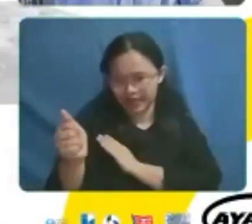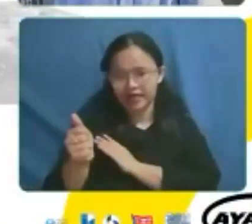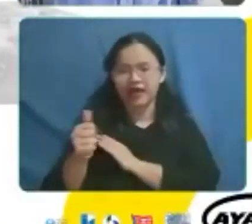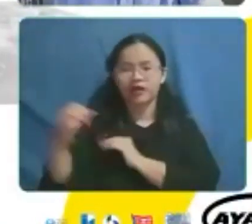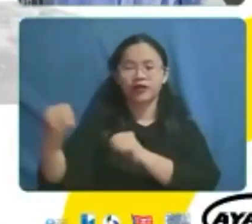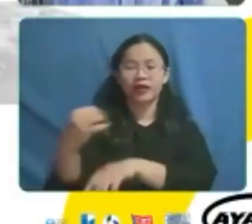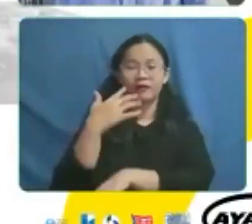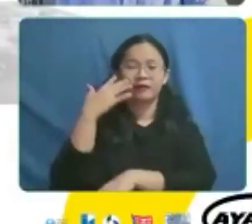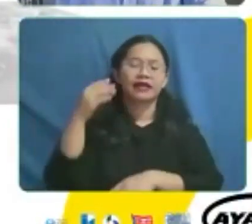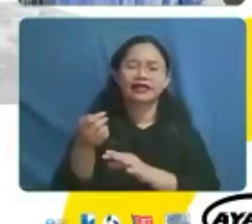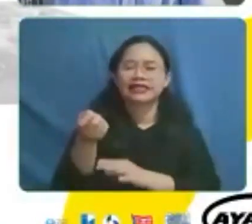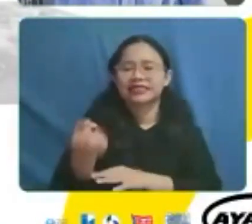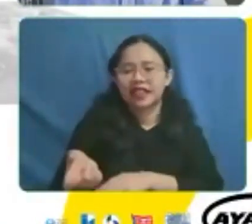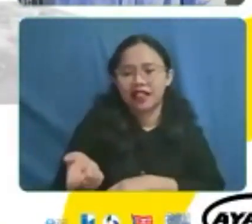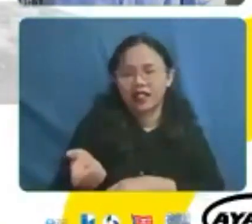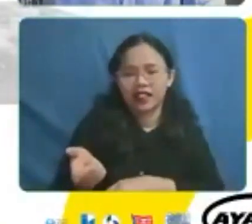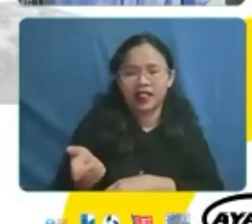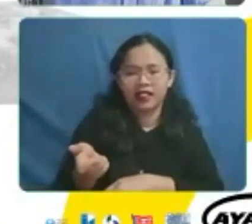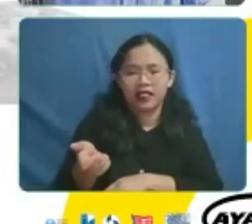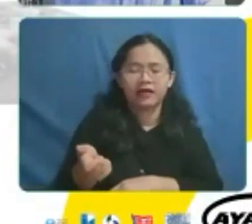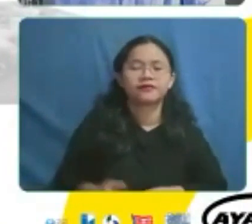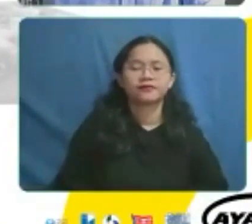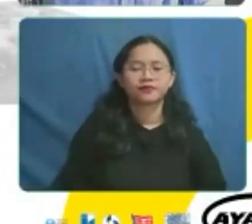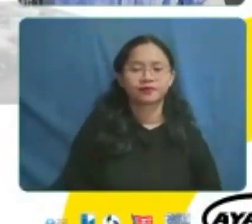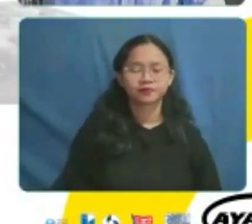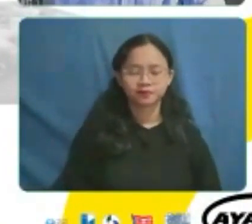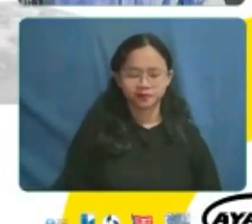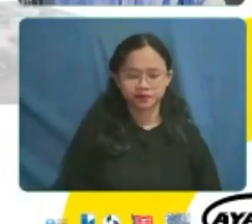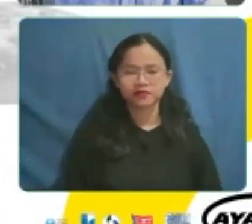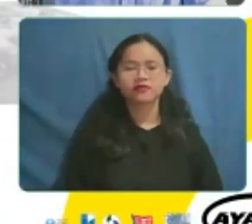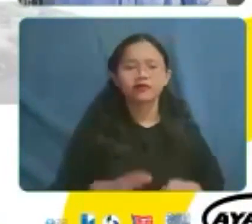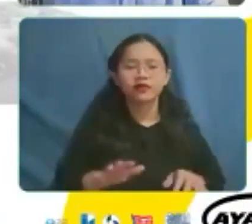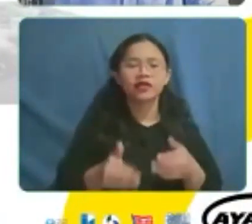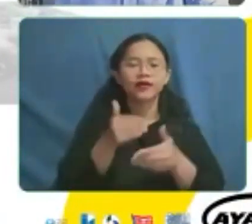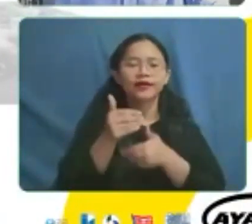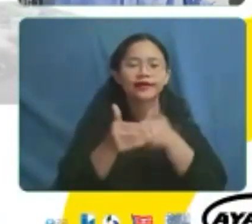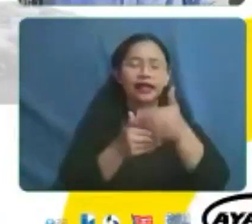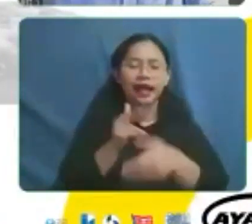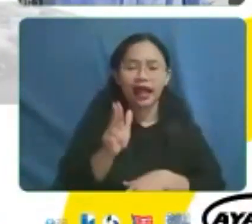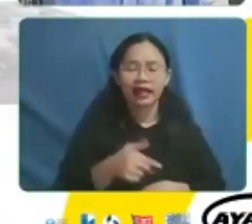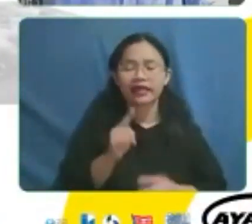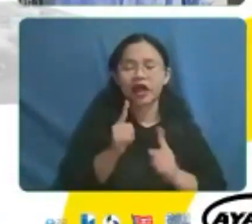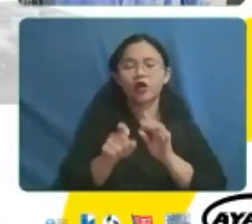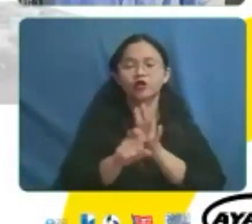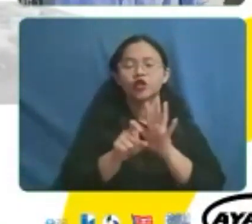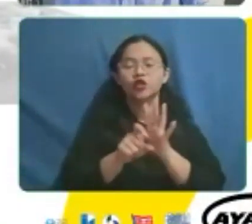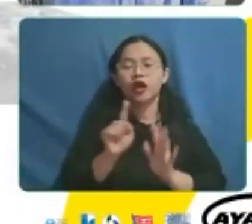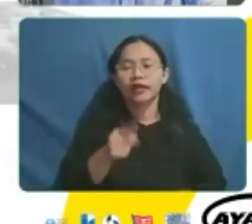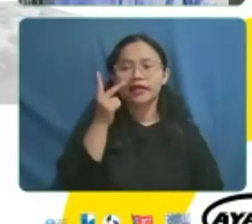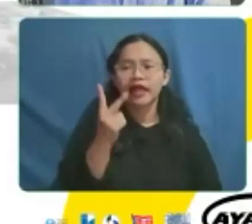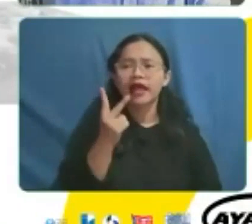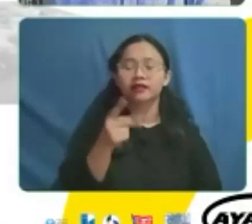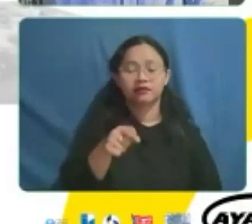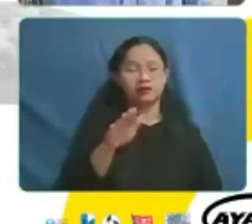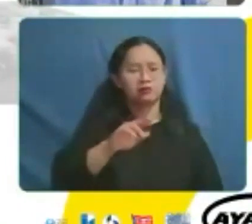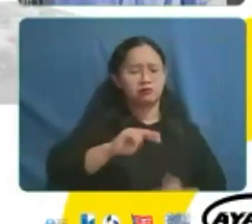from extreme to high, there's not much change to your risk. Going from high to moderate levels of air pollution, there